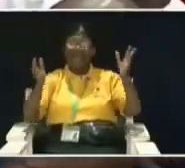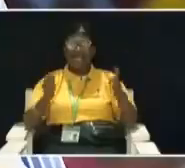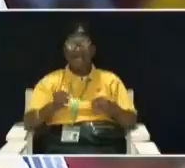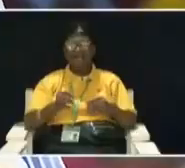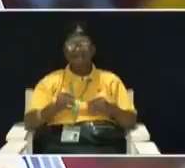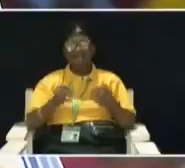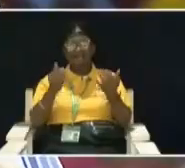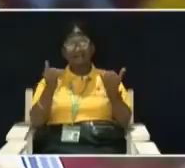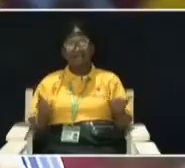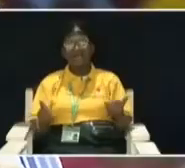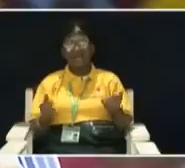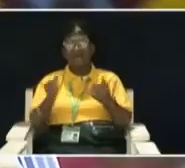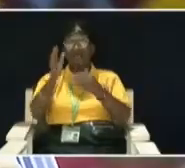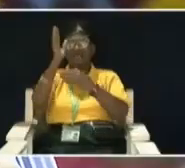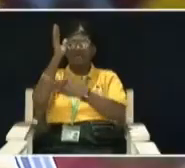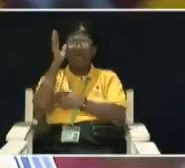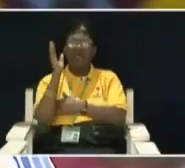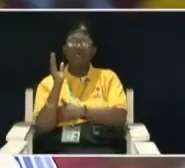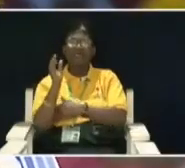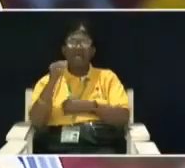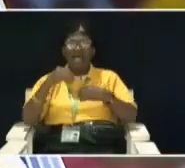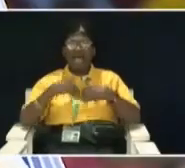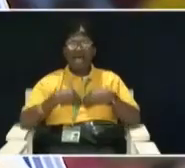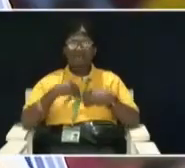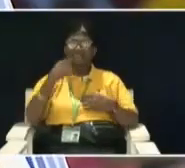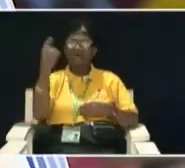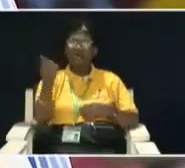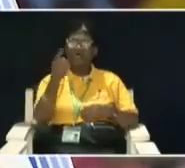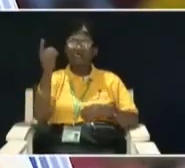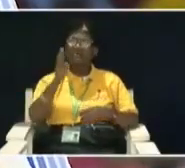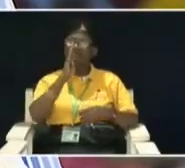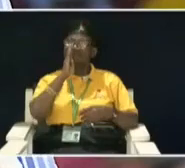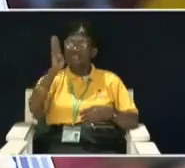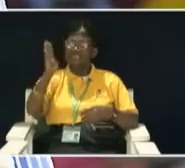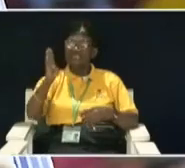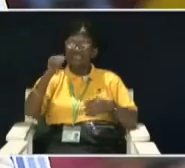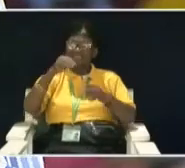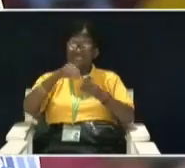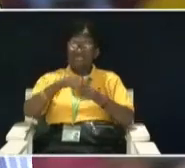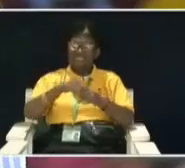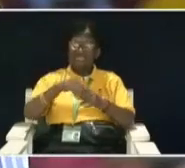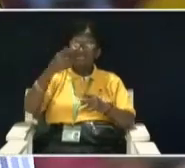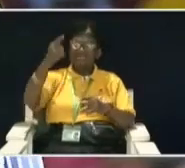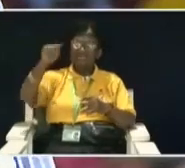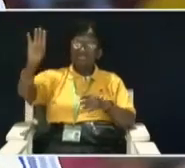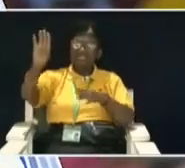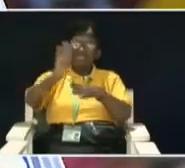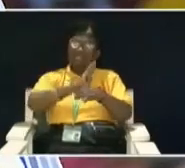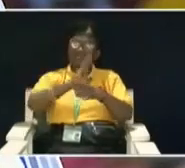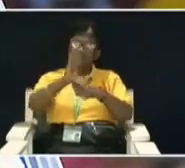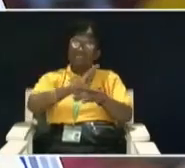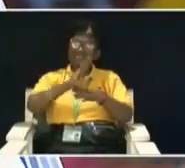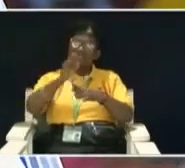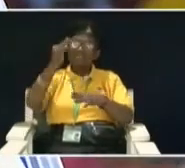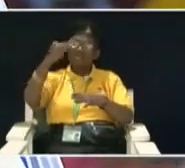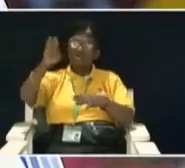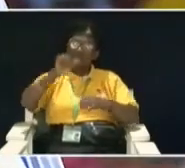Now, God has always been in the business of shielding.